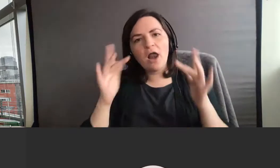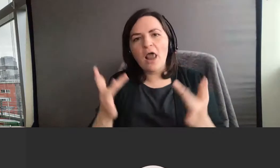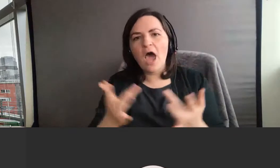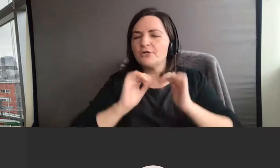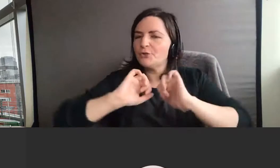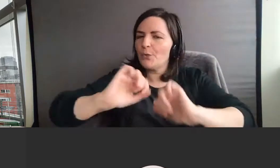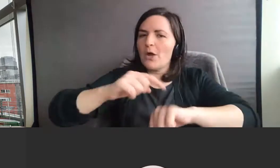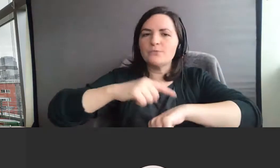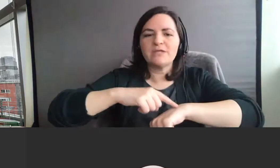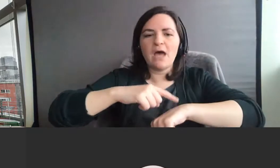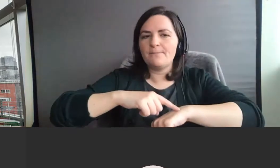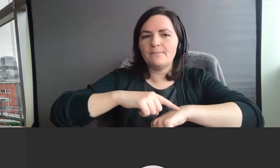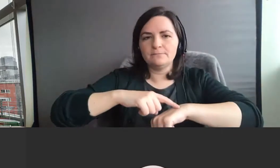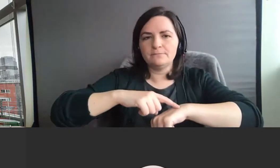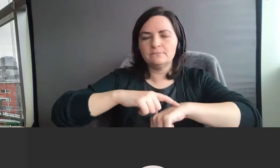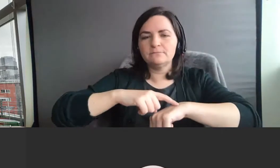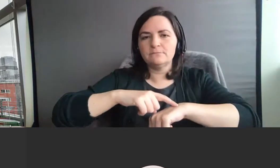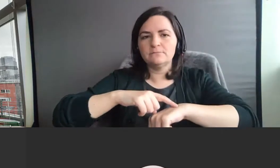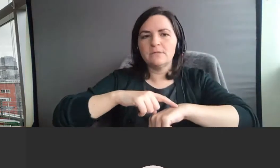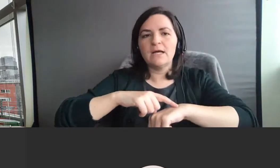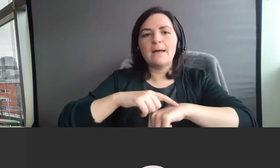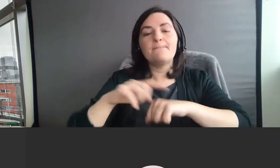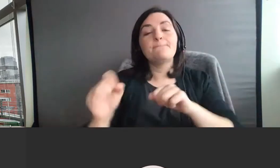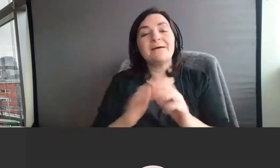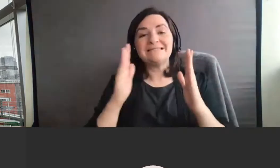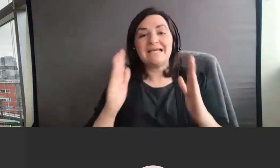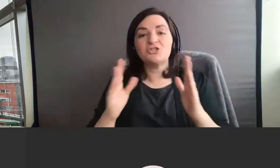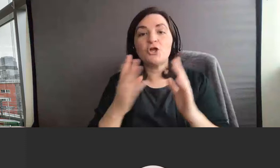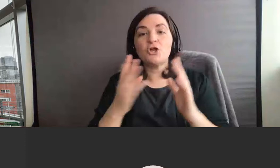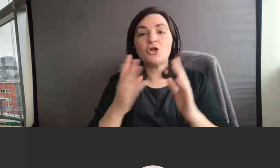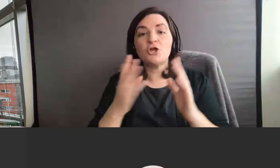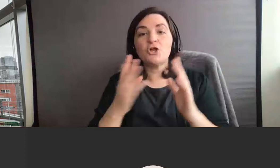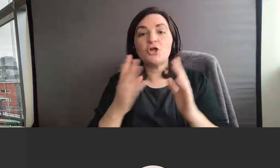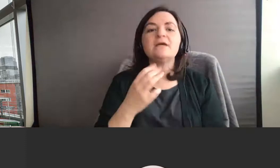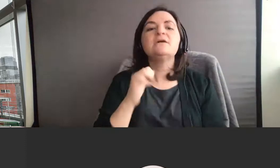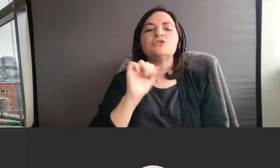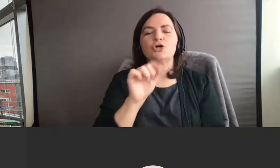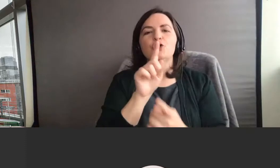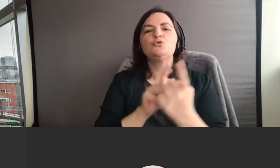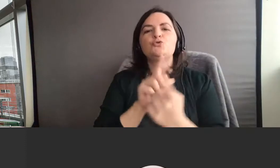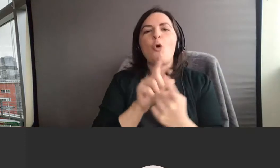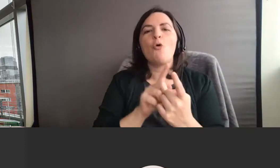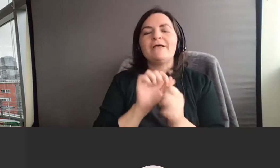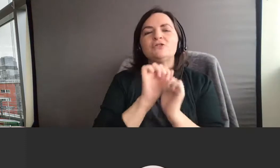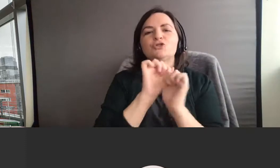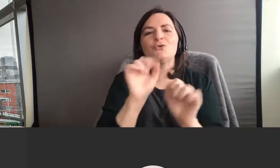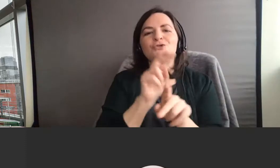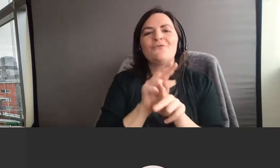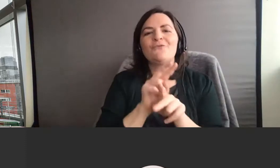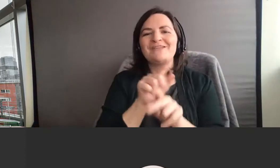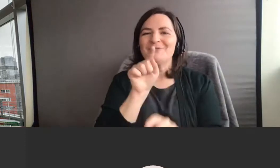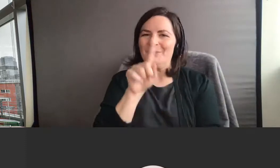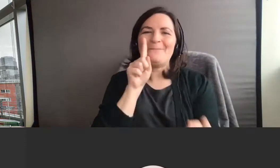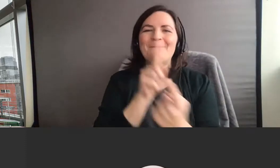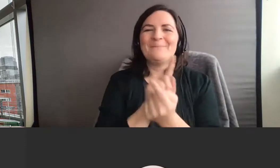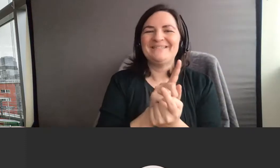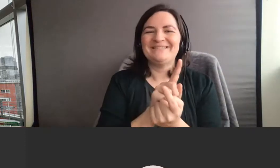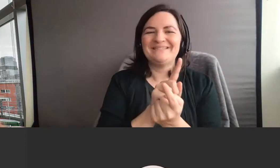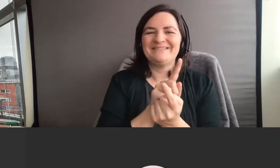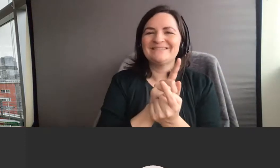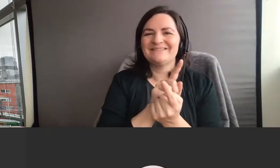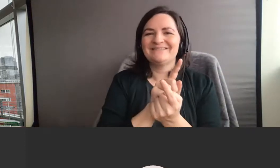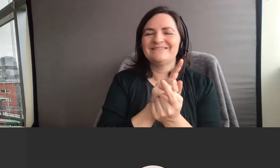time, but session 3 itself is going to be set aside for tutorials with your supervisor. So you're going to meet your supervisor,